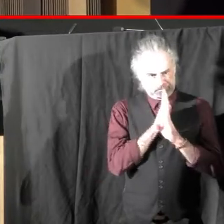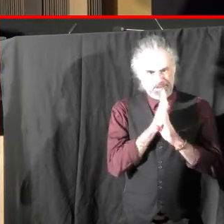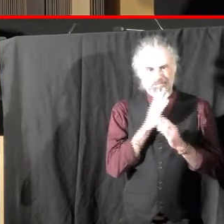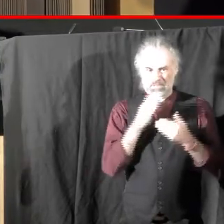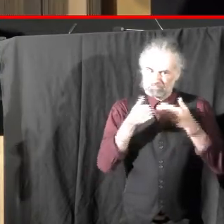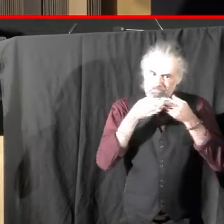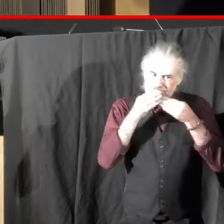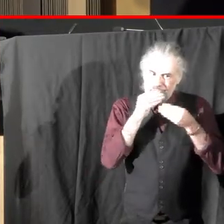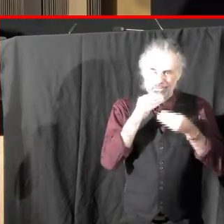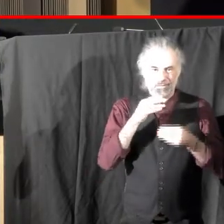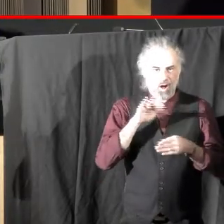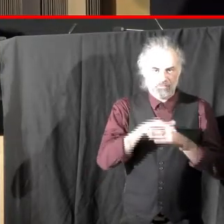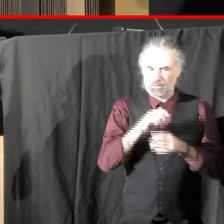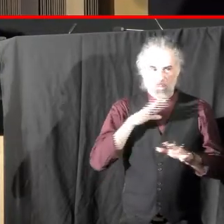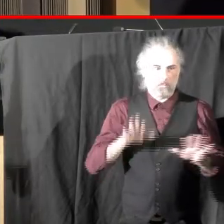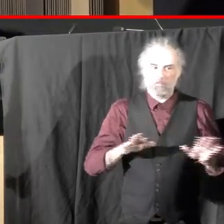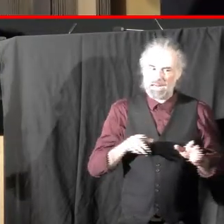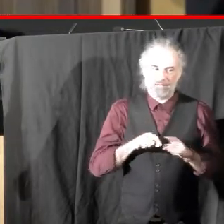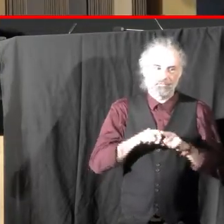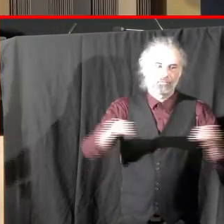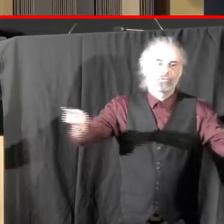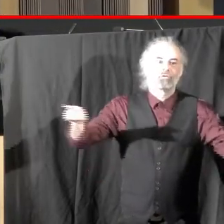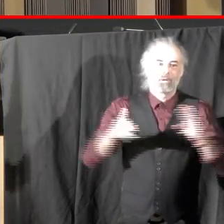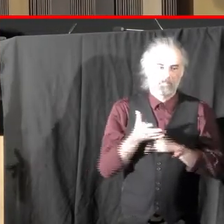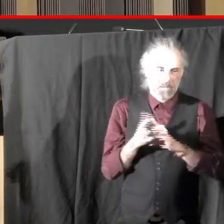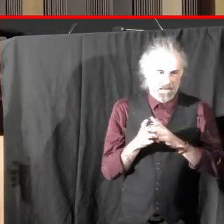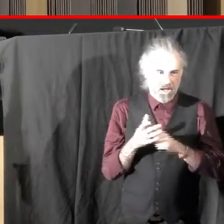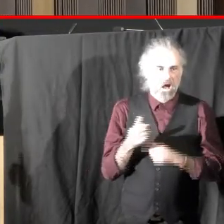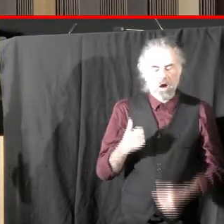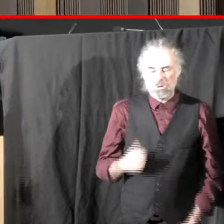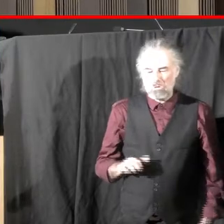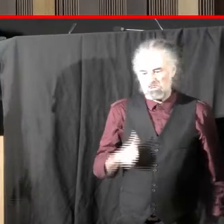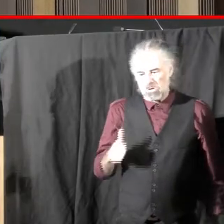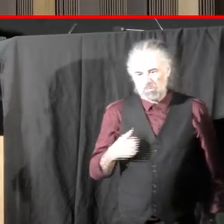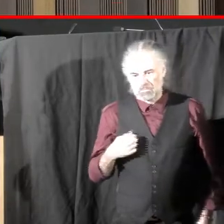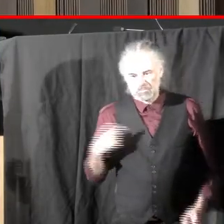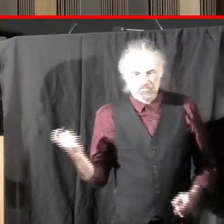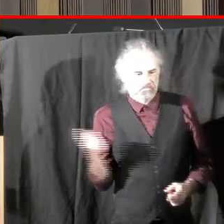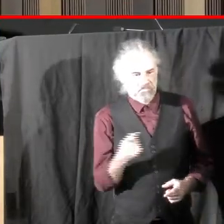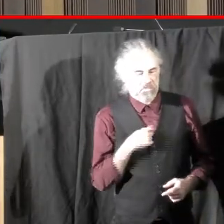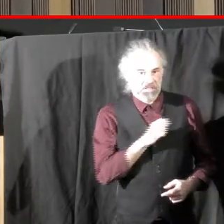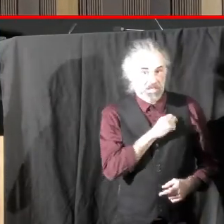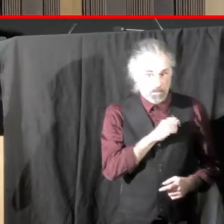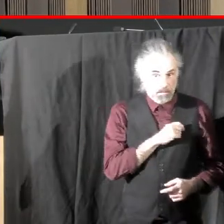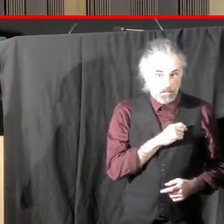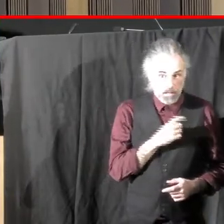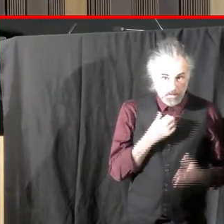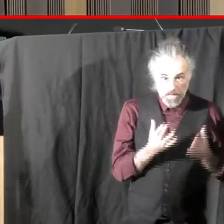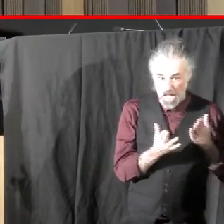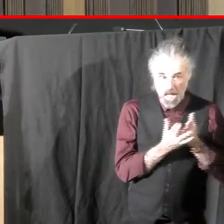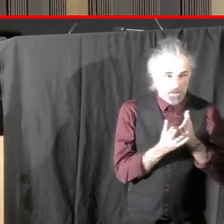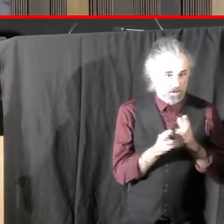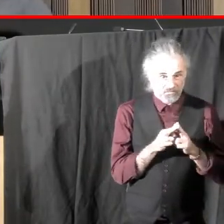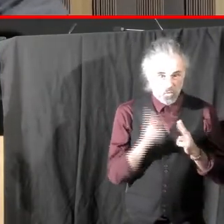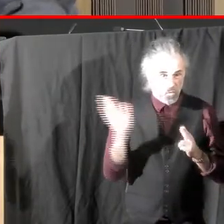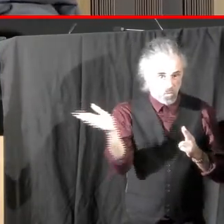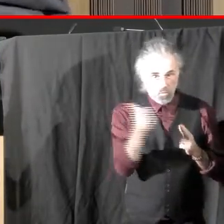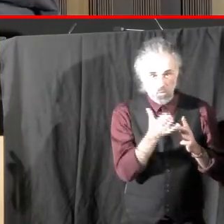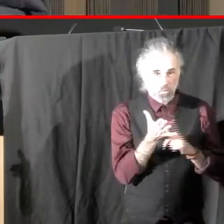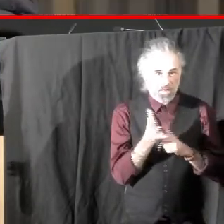panic. All right, well, I'll get some of my guys down there and we'll can you give me access to all your labs?